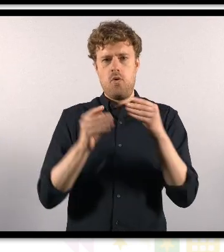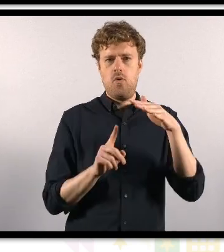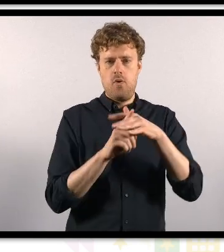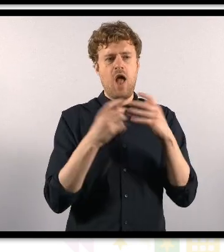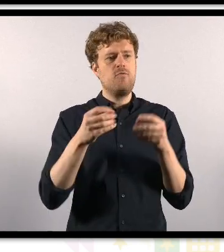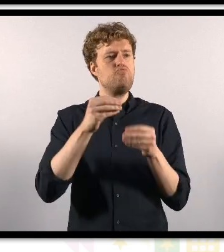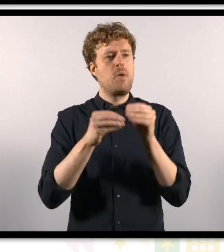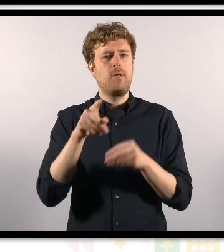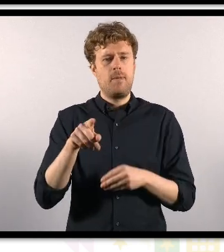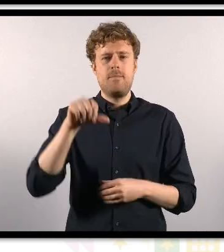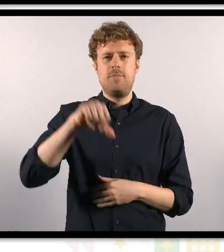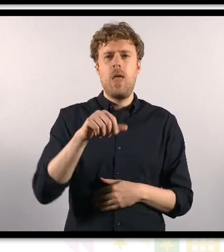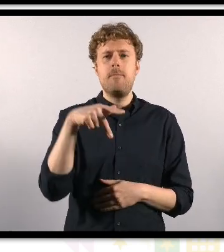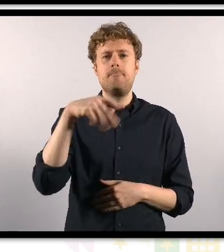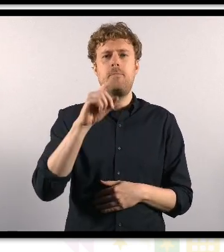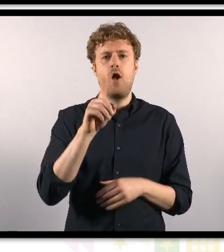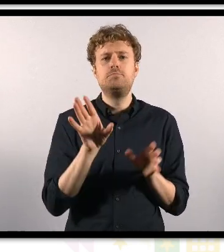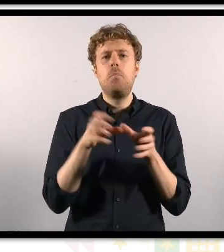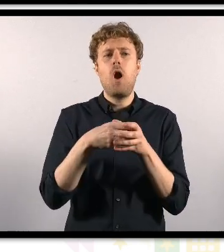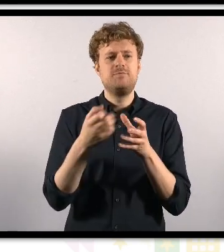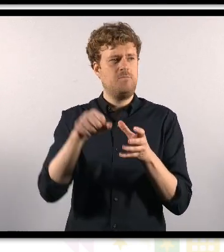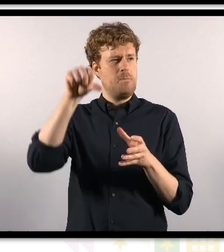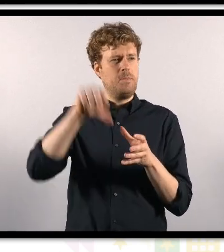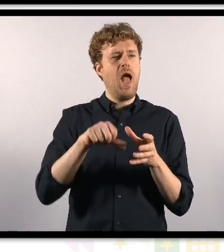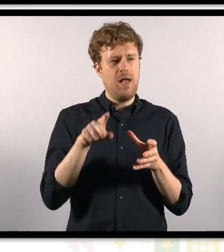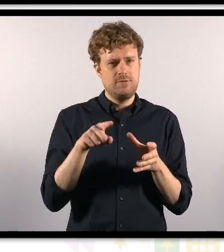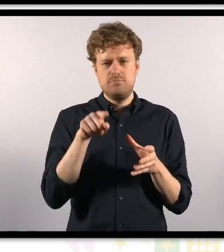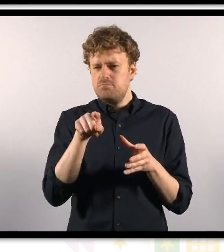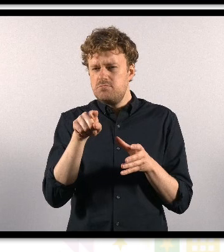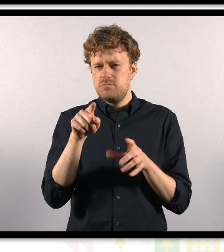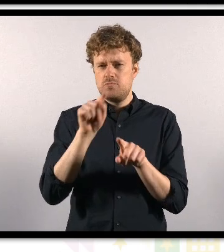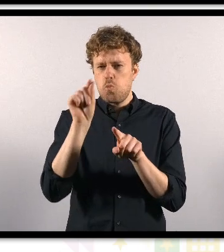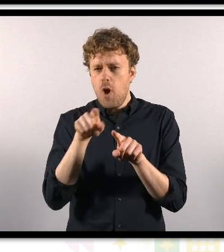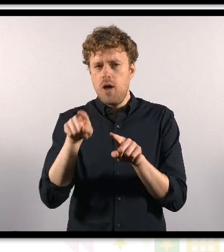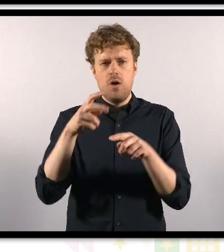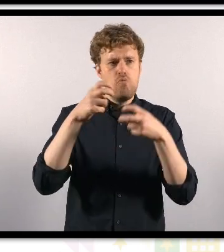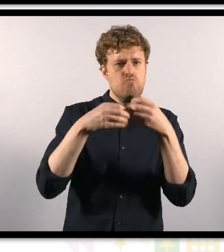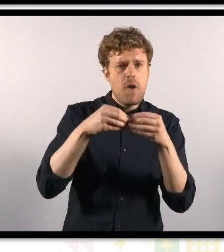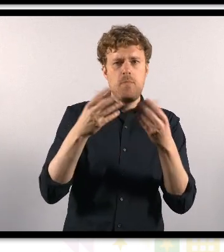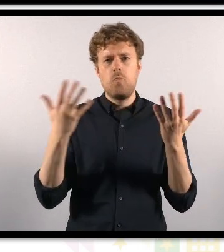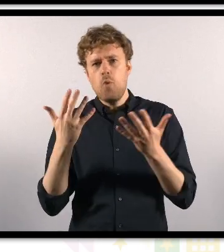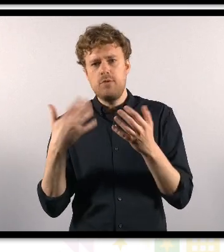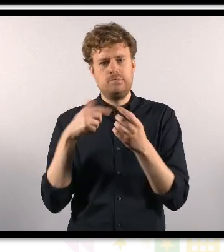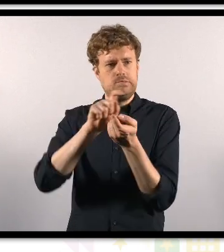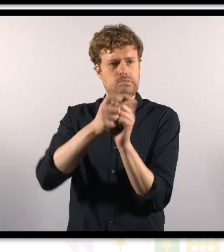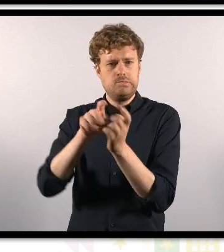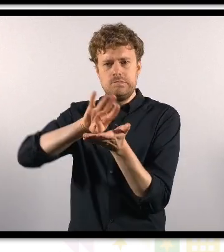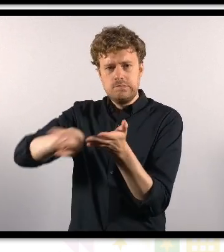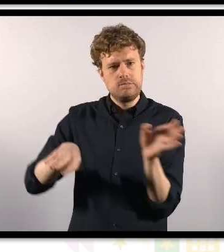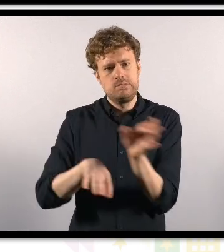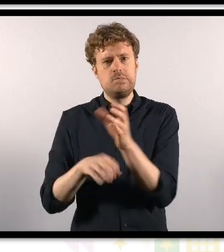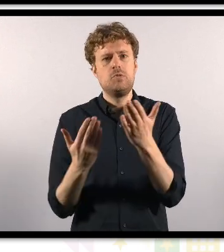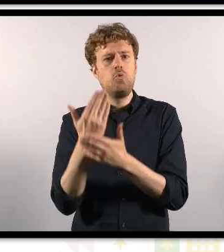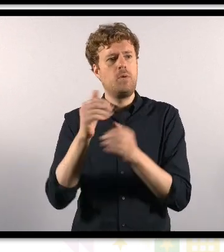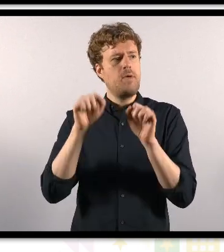of what it has seen. And if it sees something new, it does not know what to do with it because there is no reasoning capability.